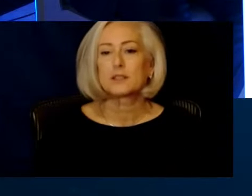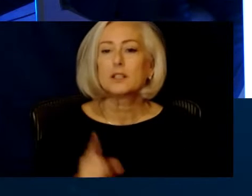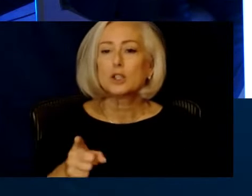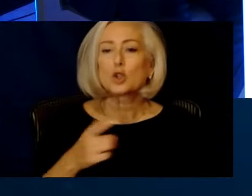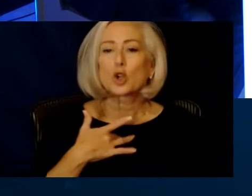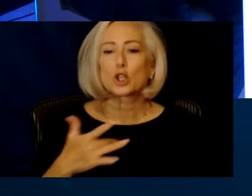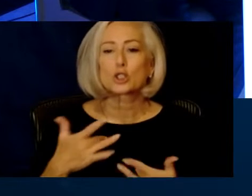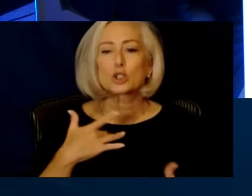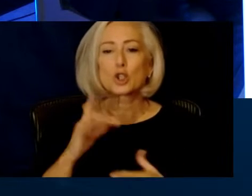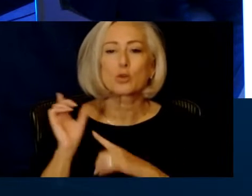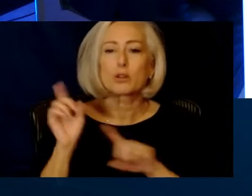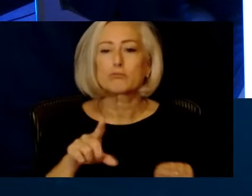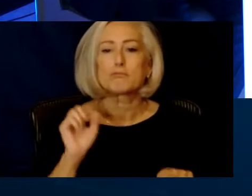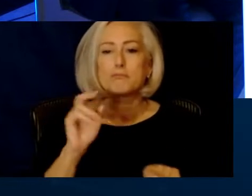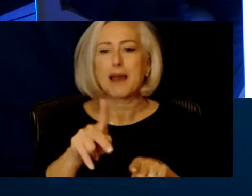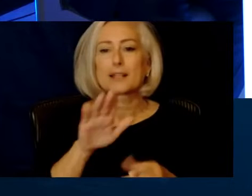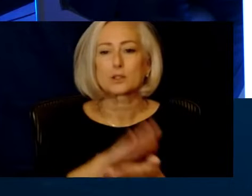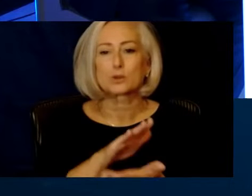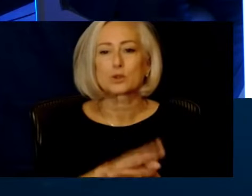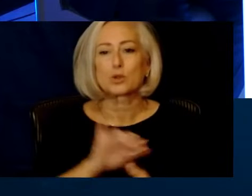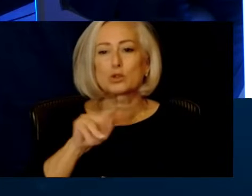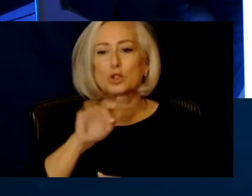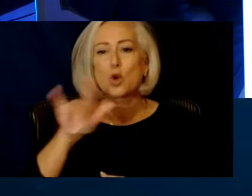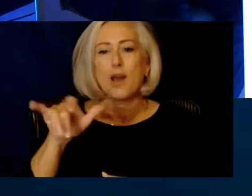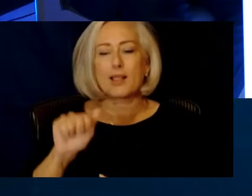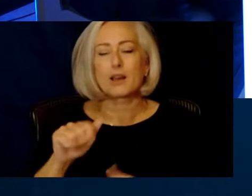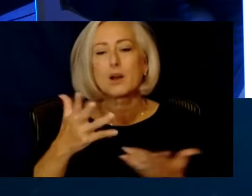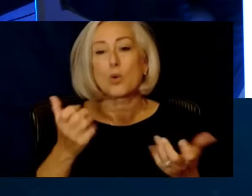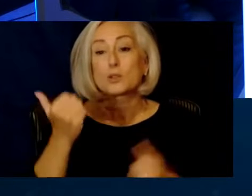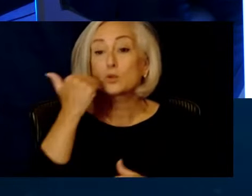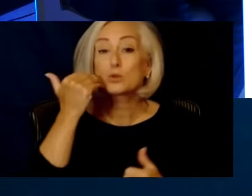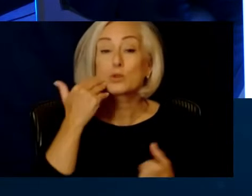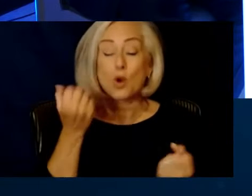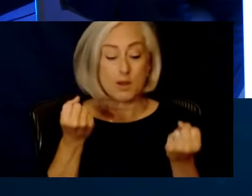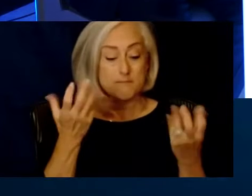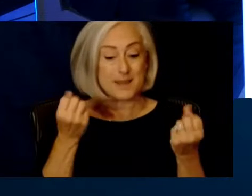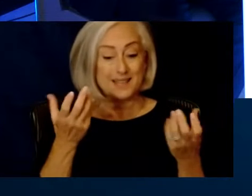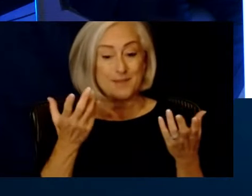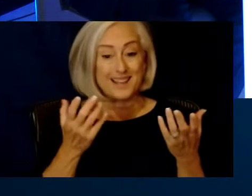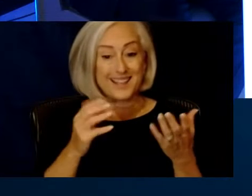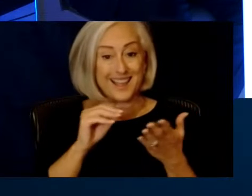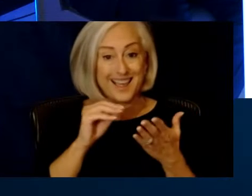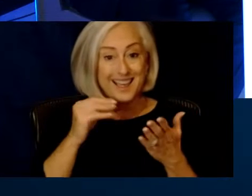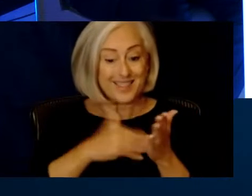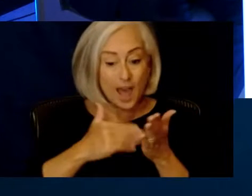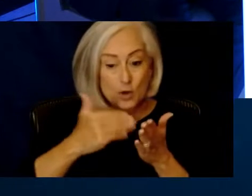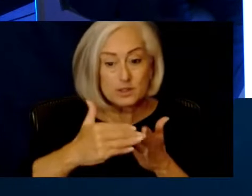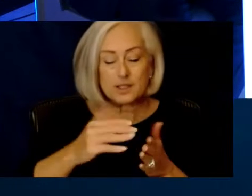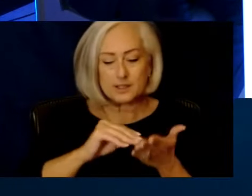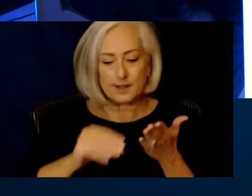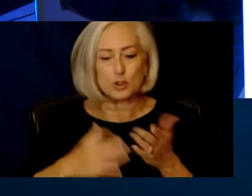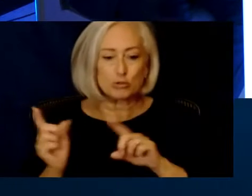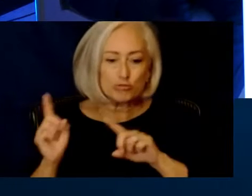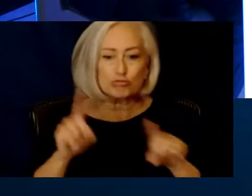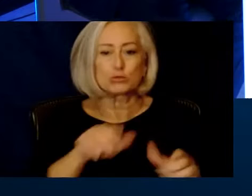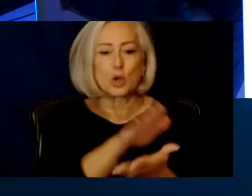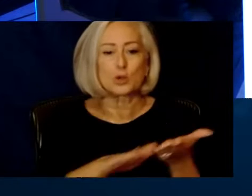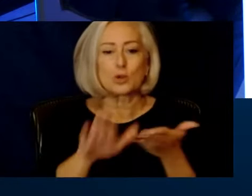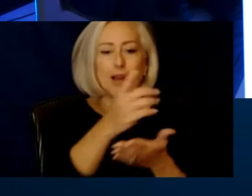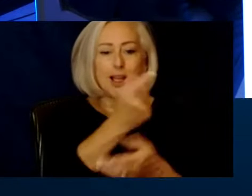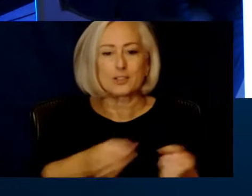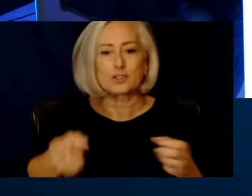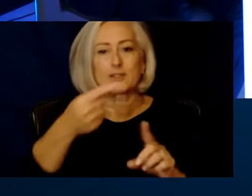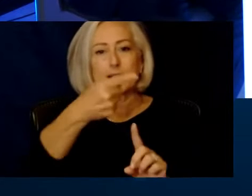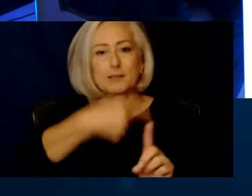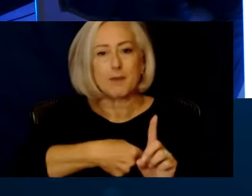Joe Ellen wants to know, what about the thousands and thousands of students returning to college campuses next month? Just what effect do we think, based on what we've seen as